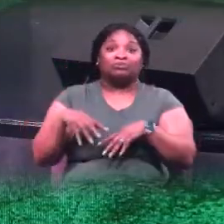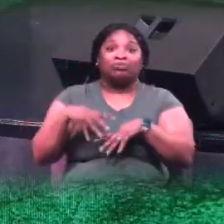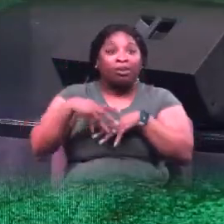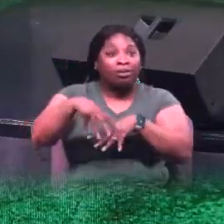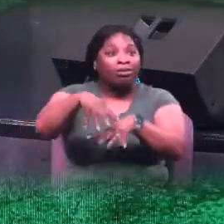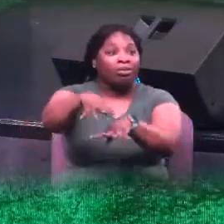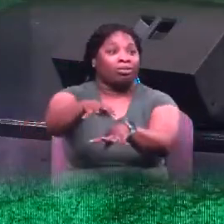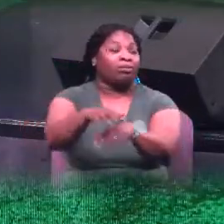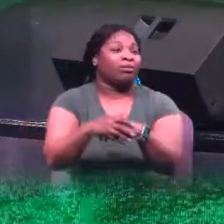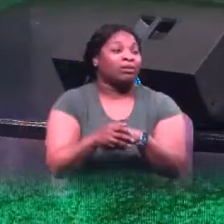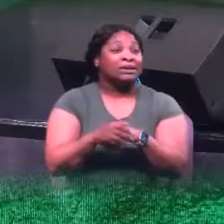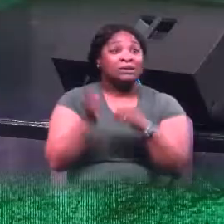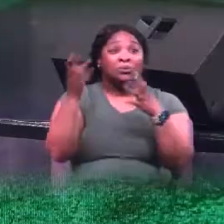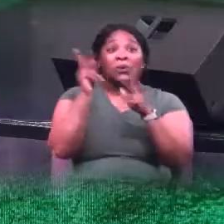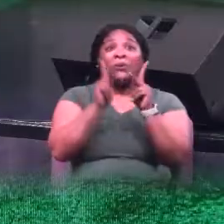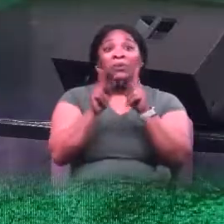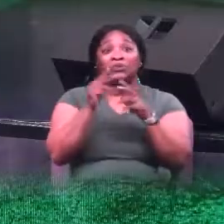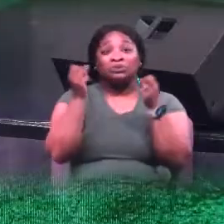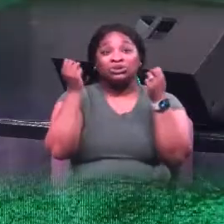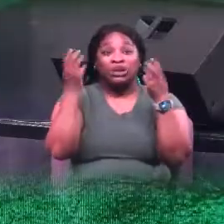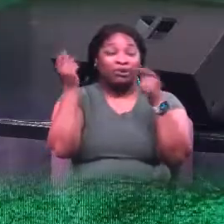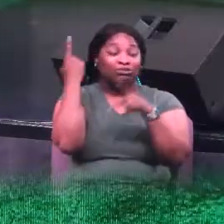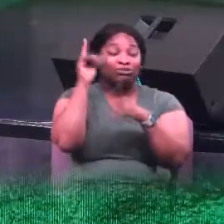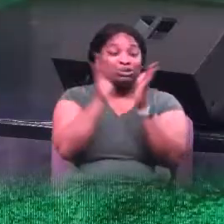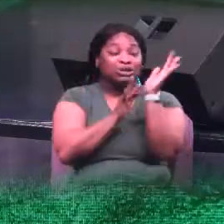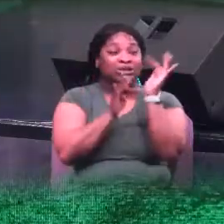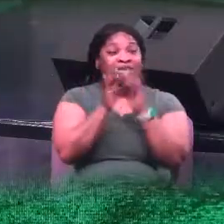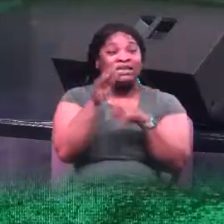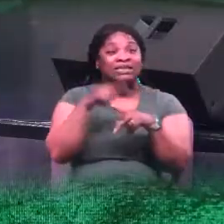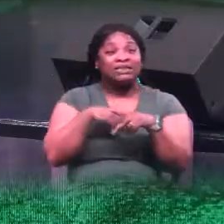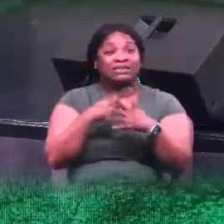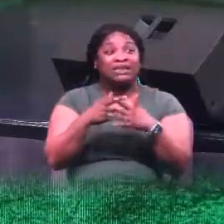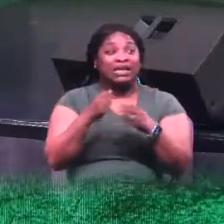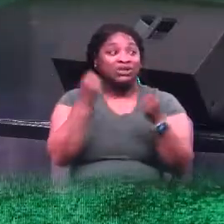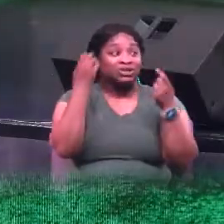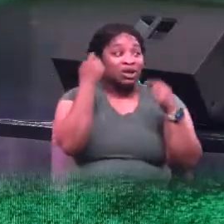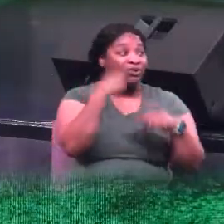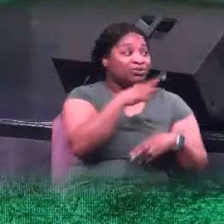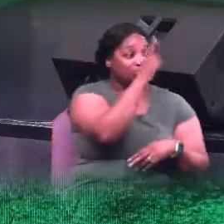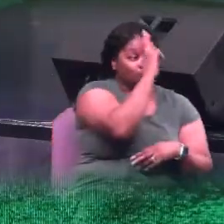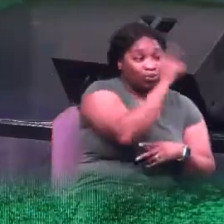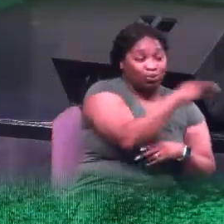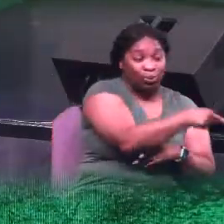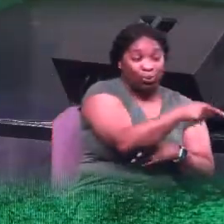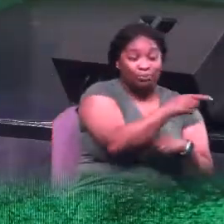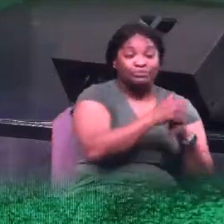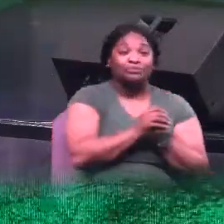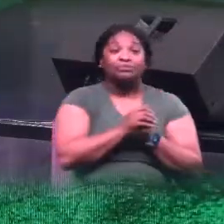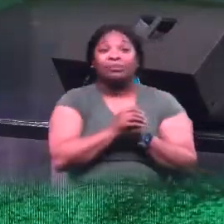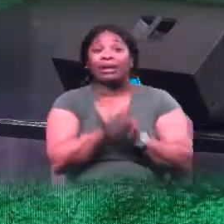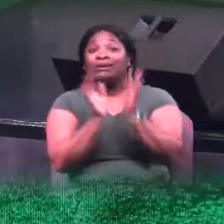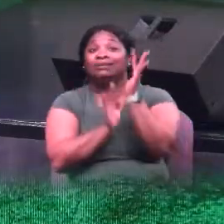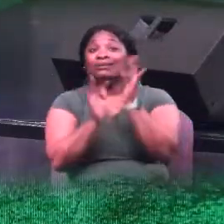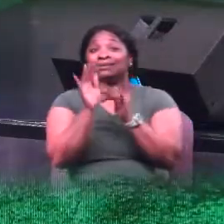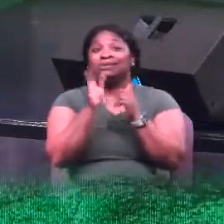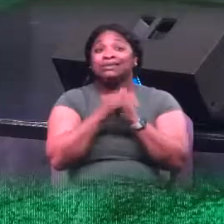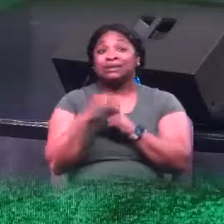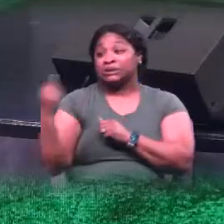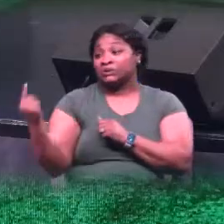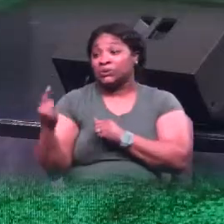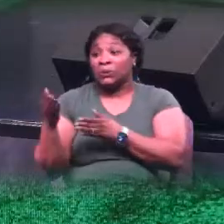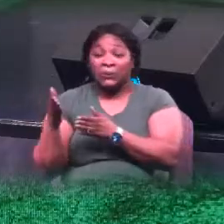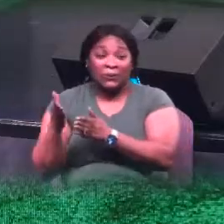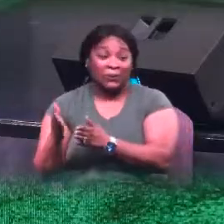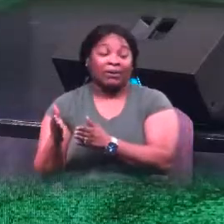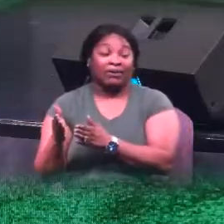There's more people shouting for Jesus than they are shouting for Rome. And Jesus, in his own